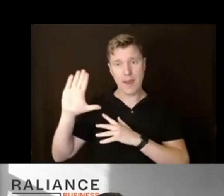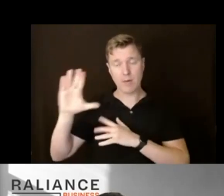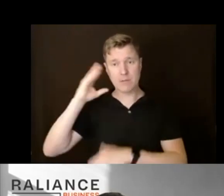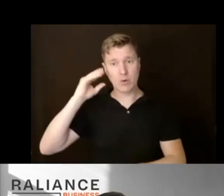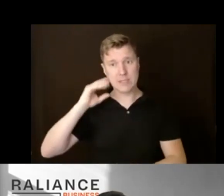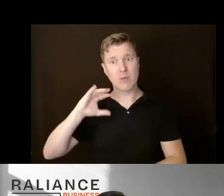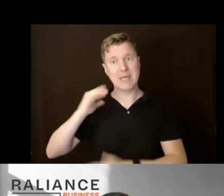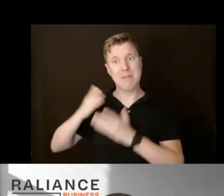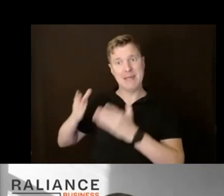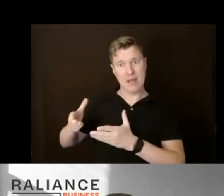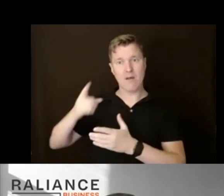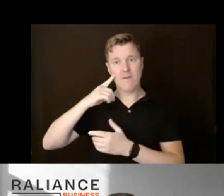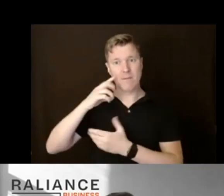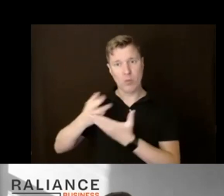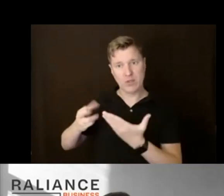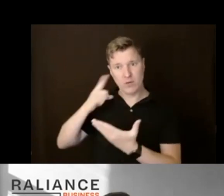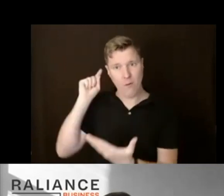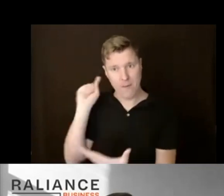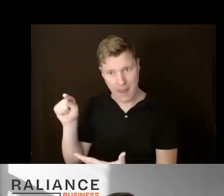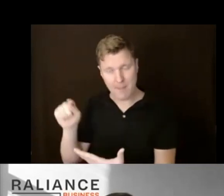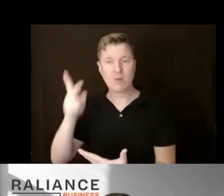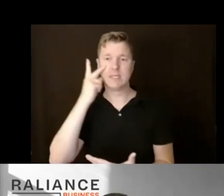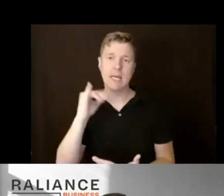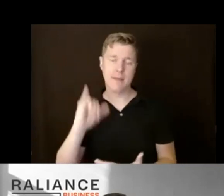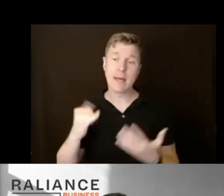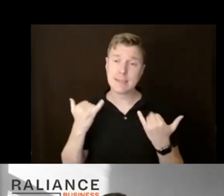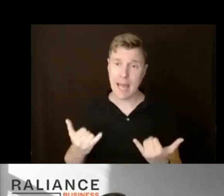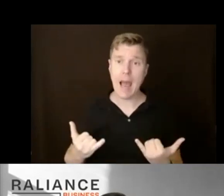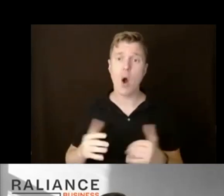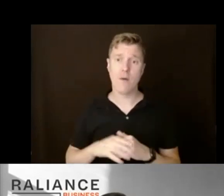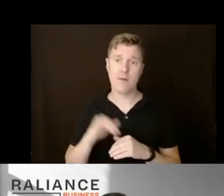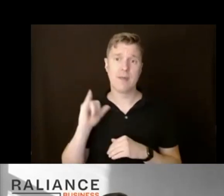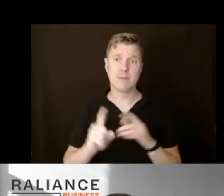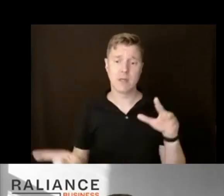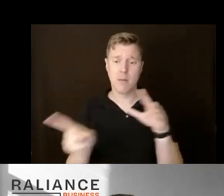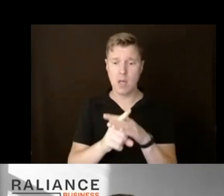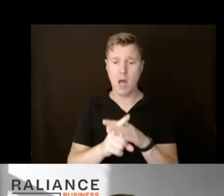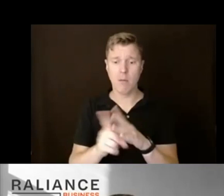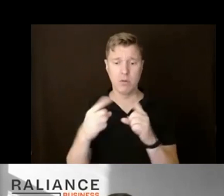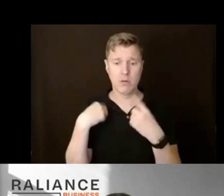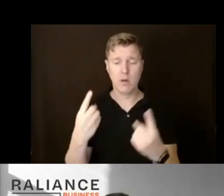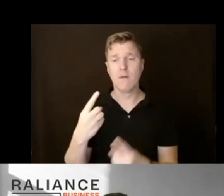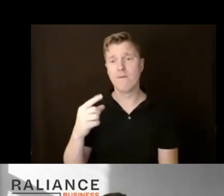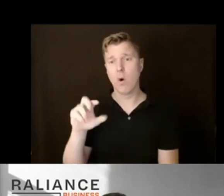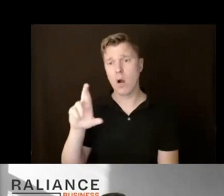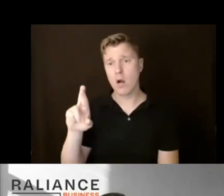a resource. And that's one of the things that we're seeing already and has come up for us as Reliance. So,